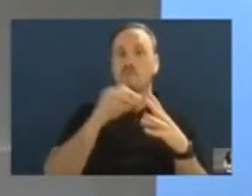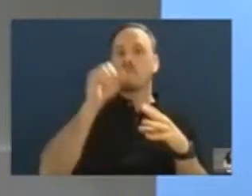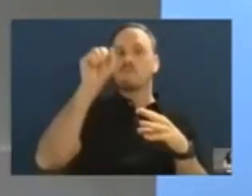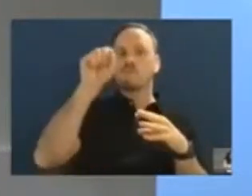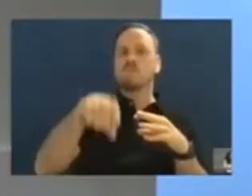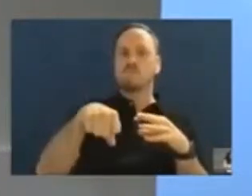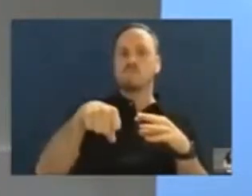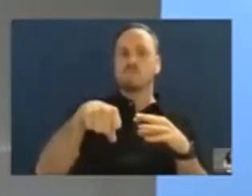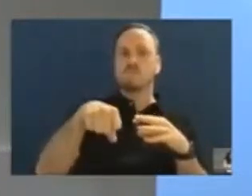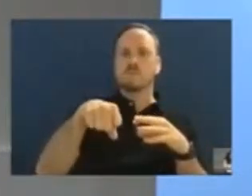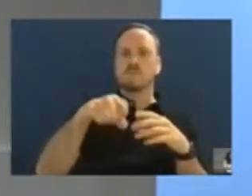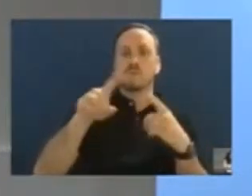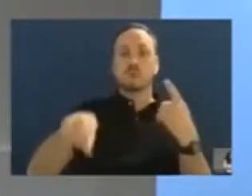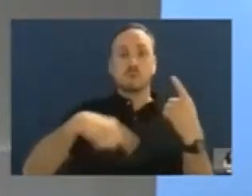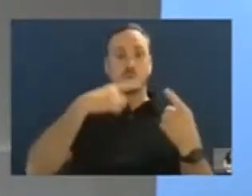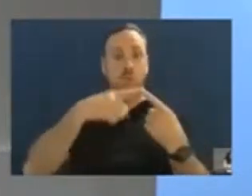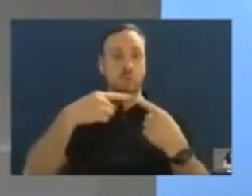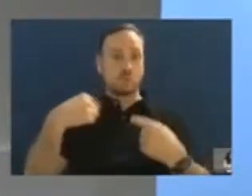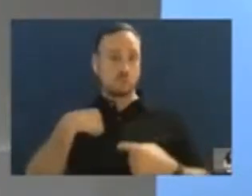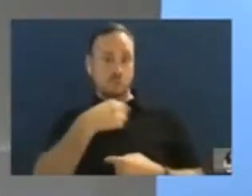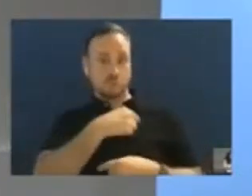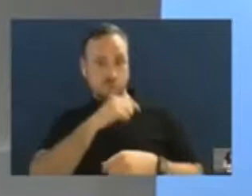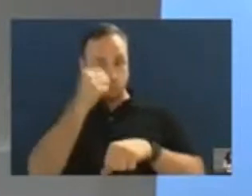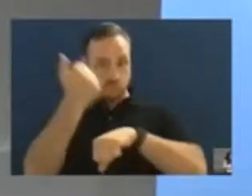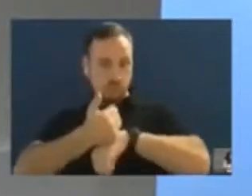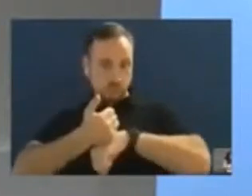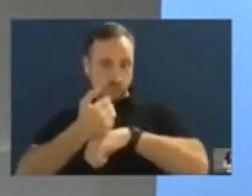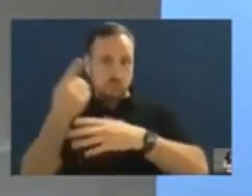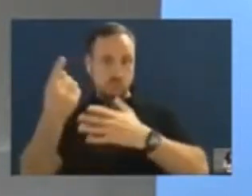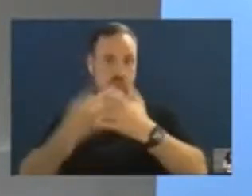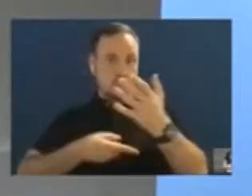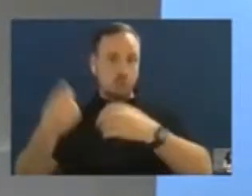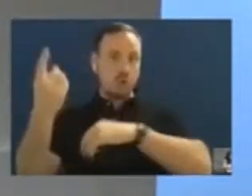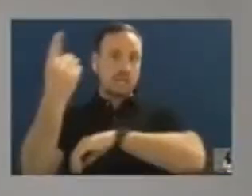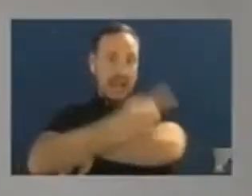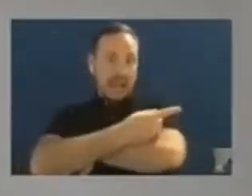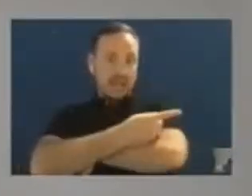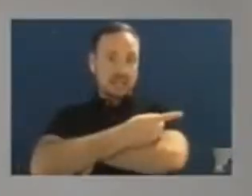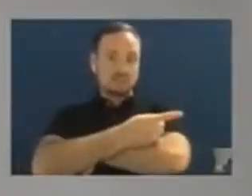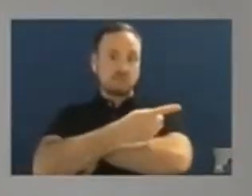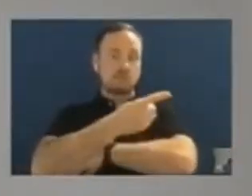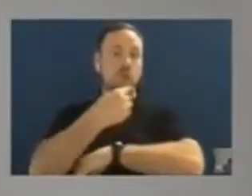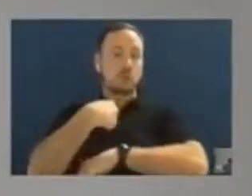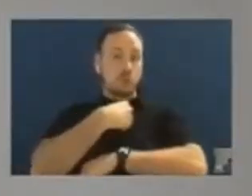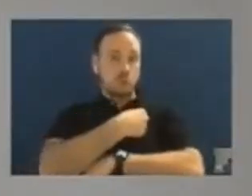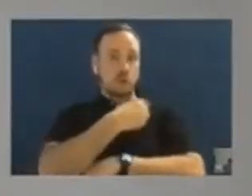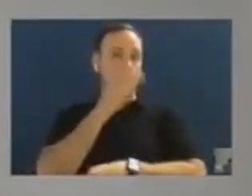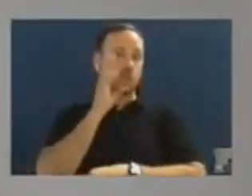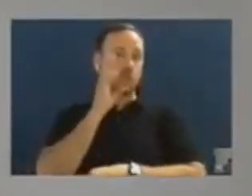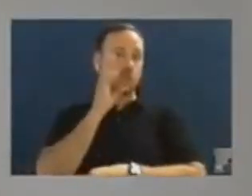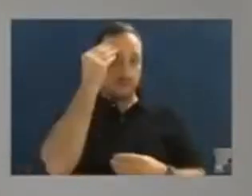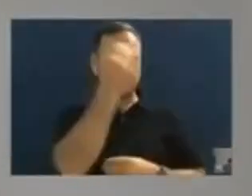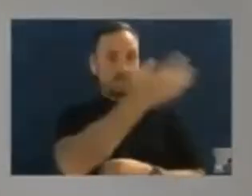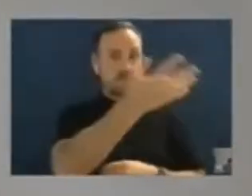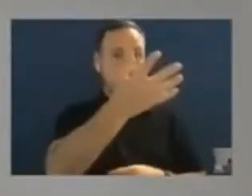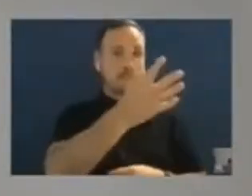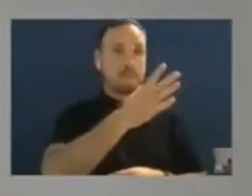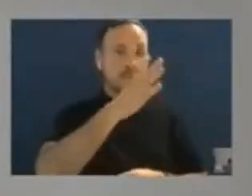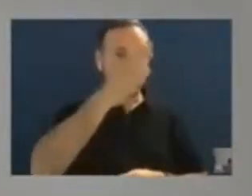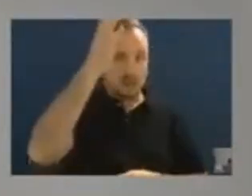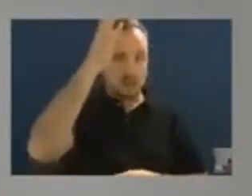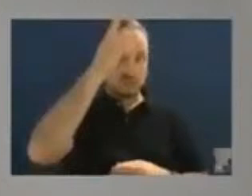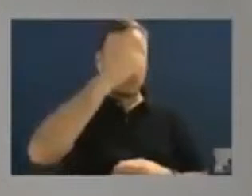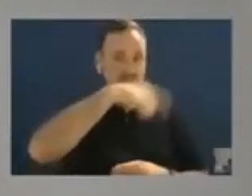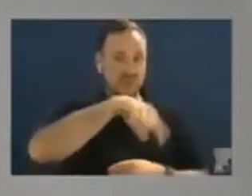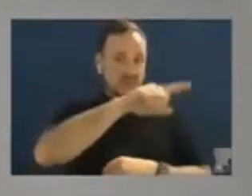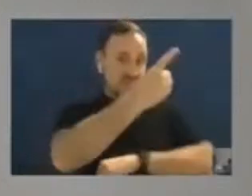we know what the dates are for transitioning the various students back into school, we will notify parents that on these dates, delivery will no